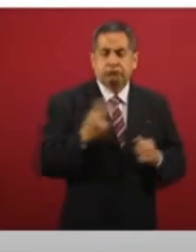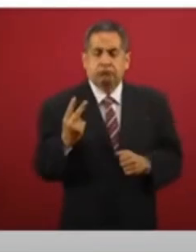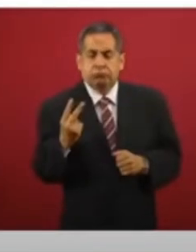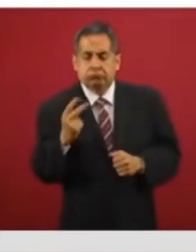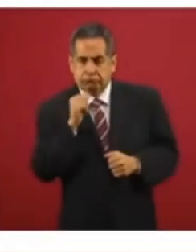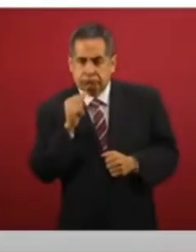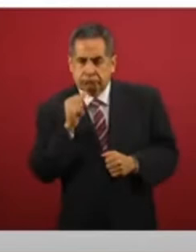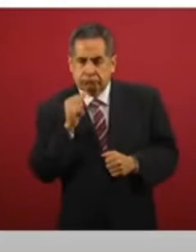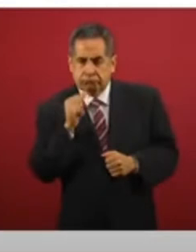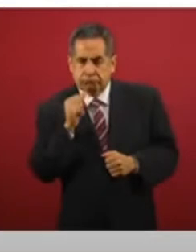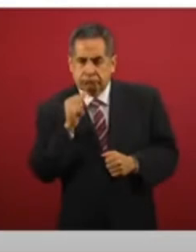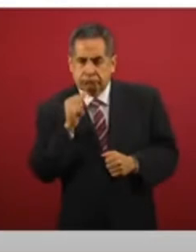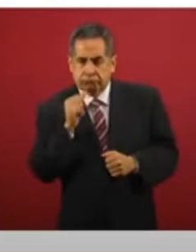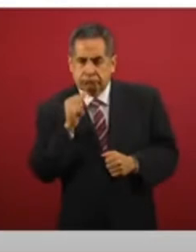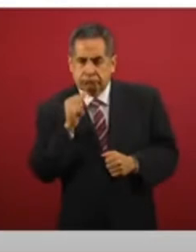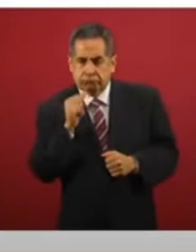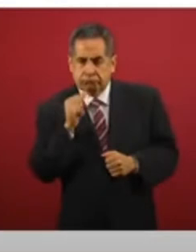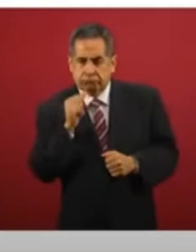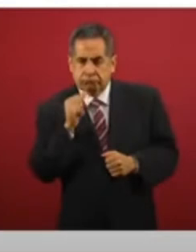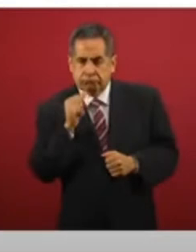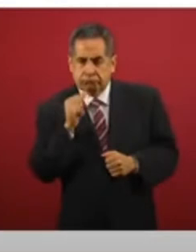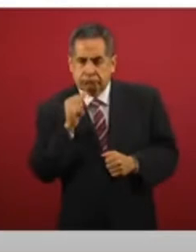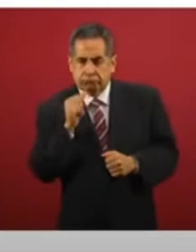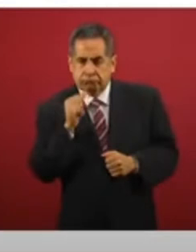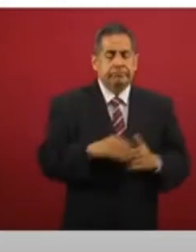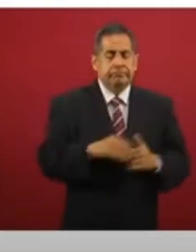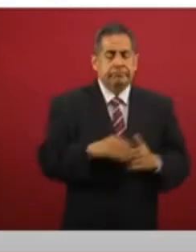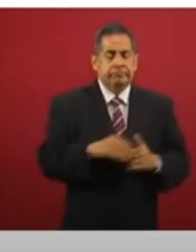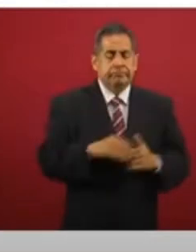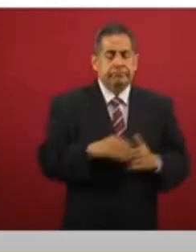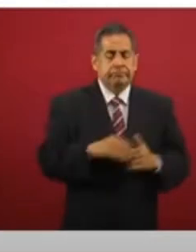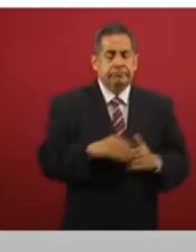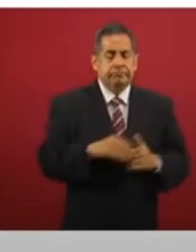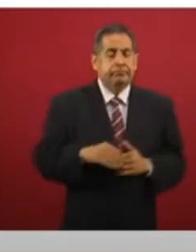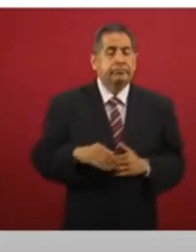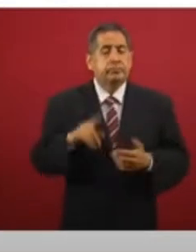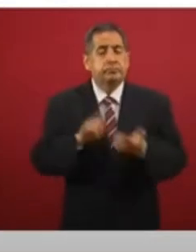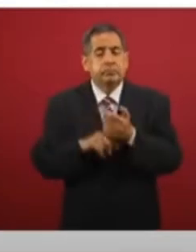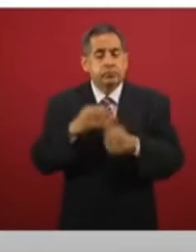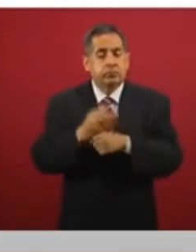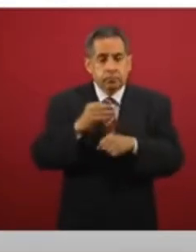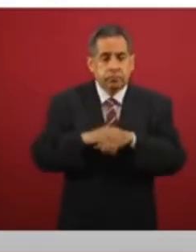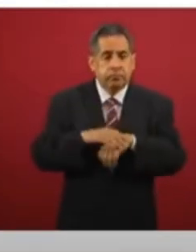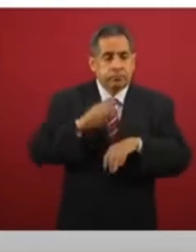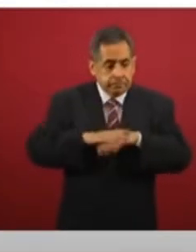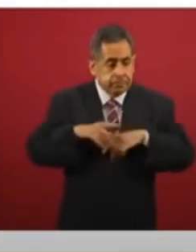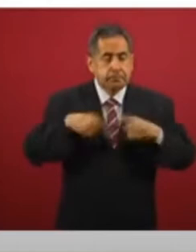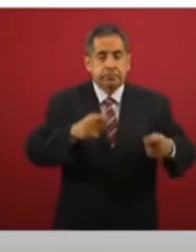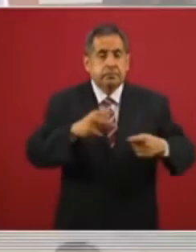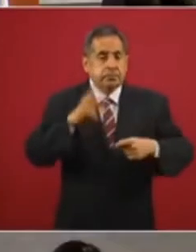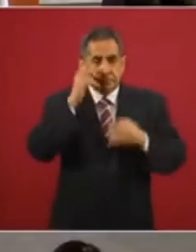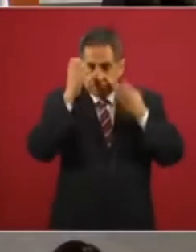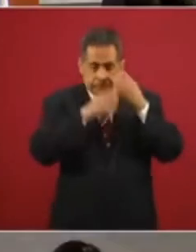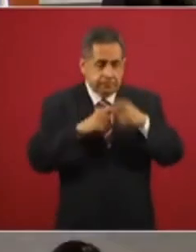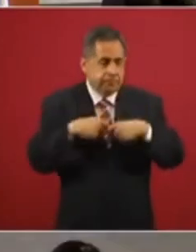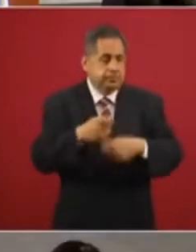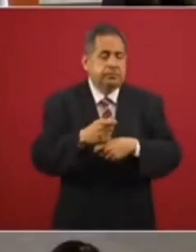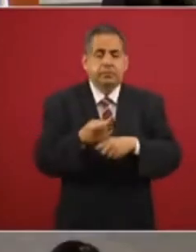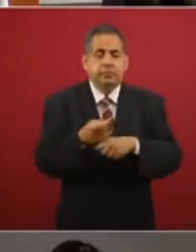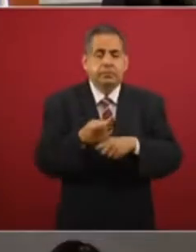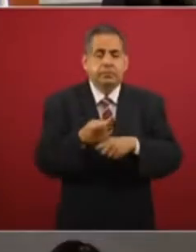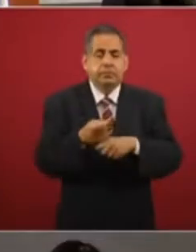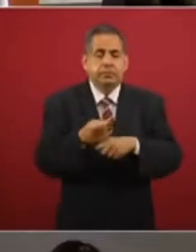semana es the most relevant thing this week es que se está extendiendo el sistema de pruebas gratuitas de